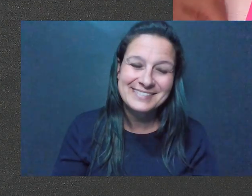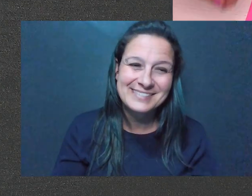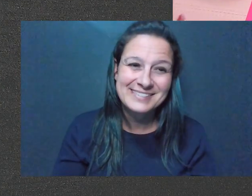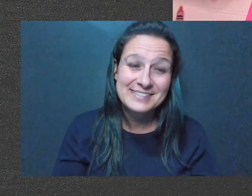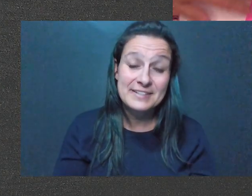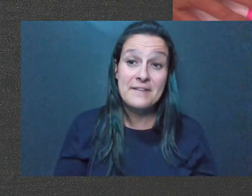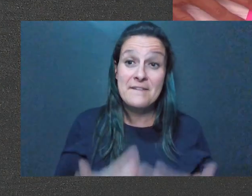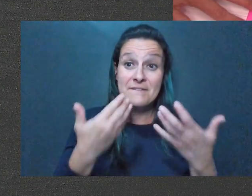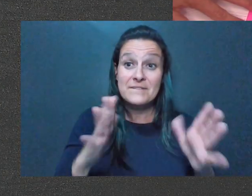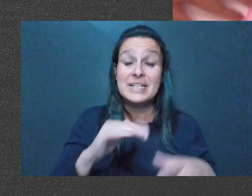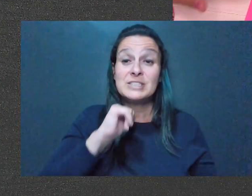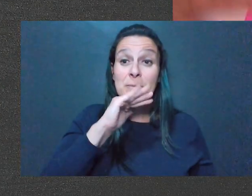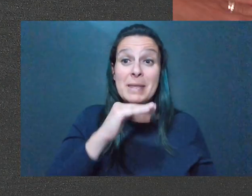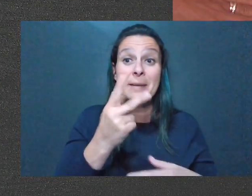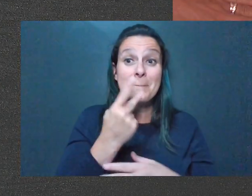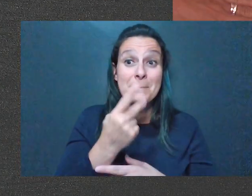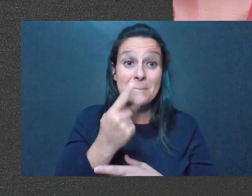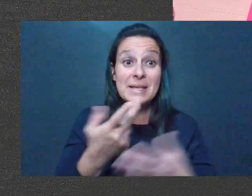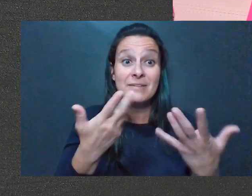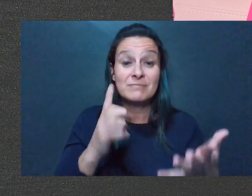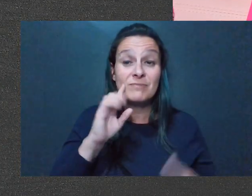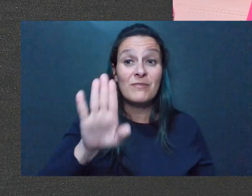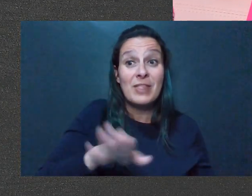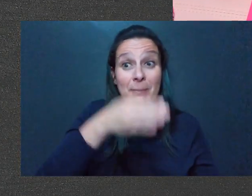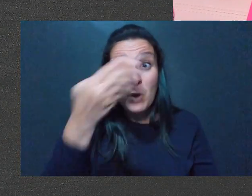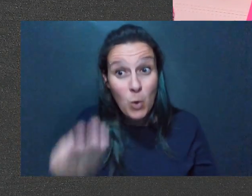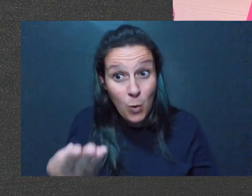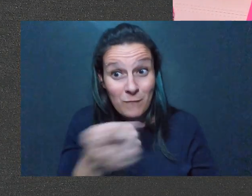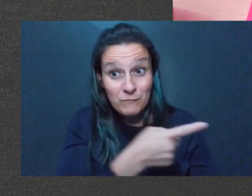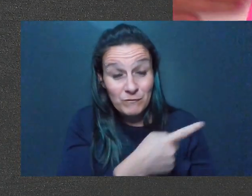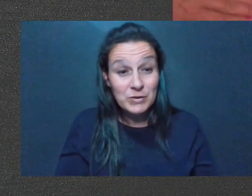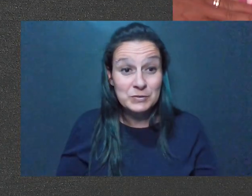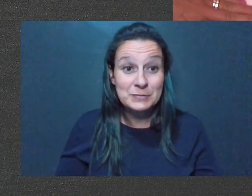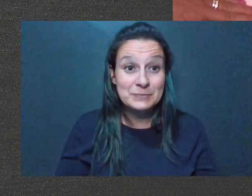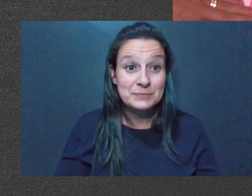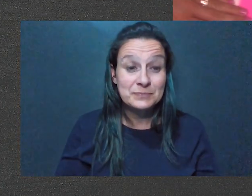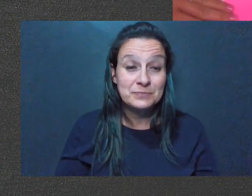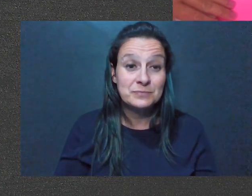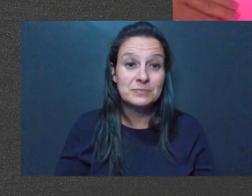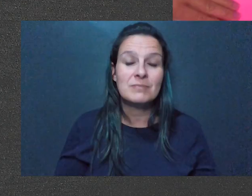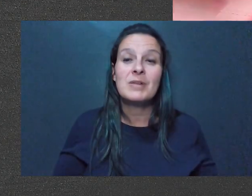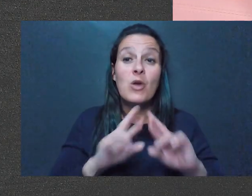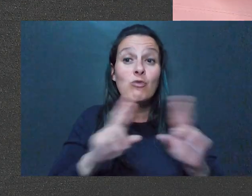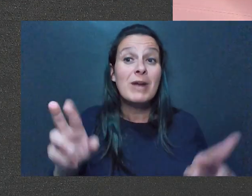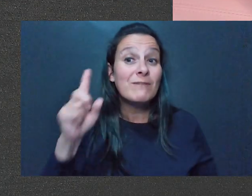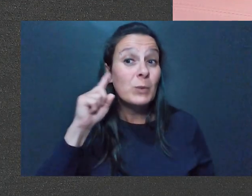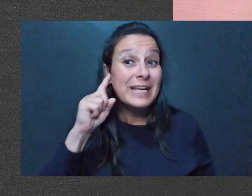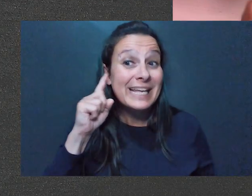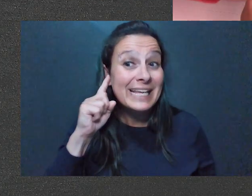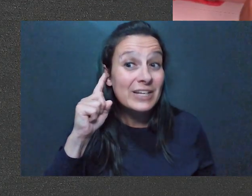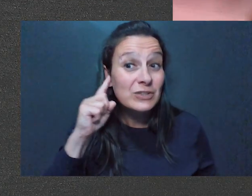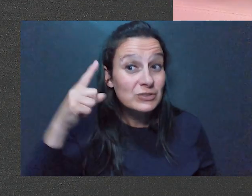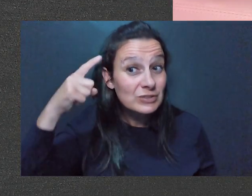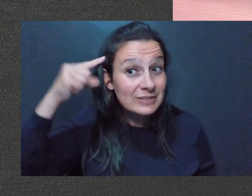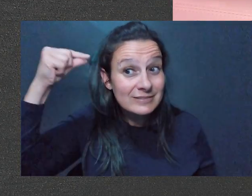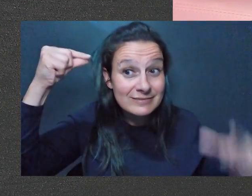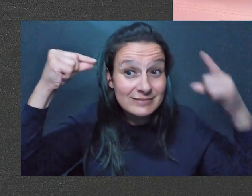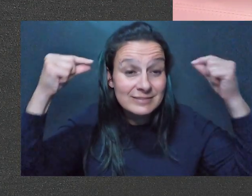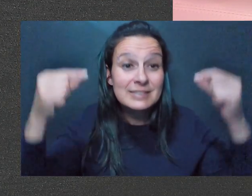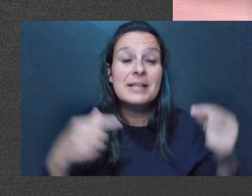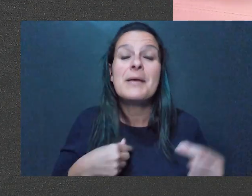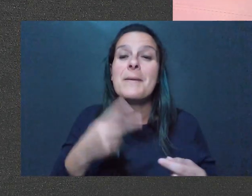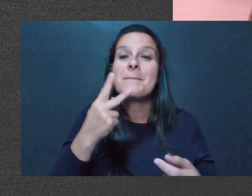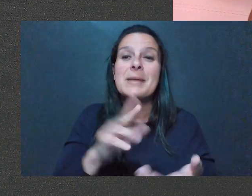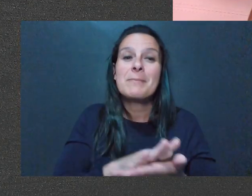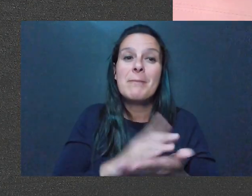Once your piggy's pink, flip it over to the back side of the plate, and you want to get ready for the ears. Take your pink paper, fold it in